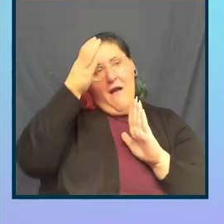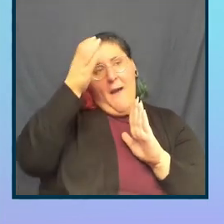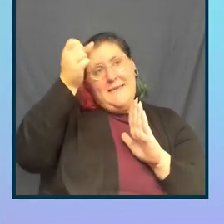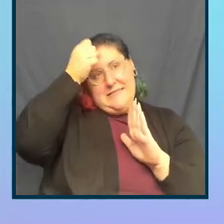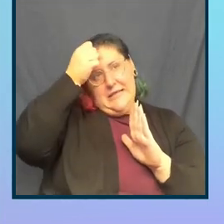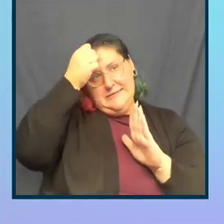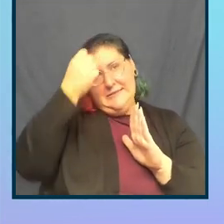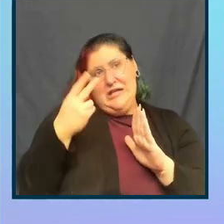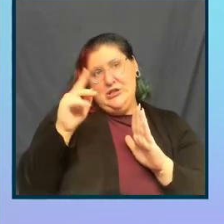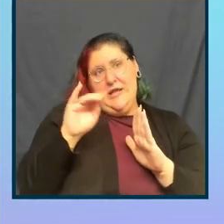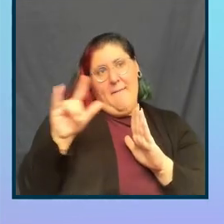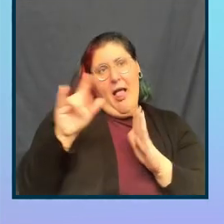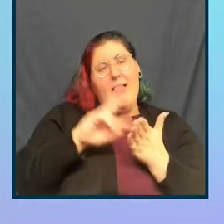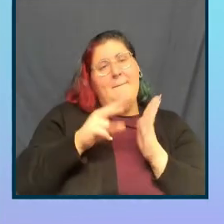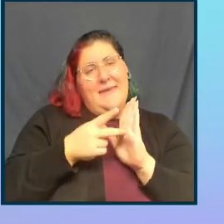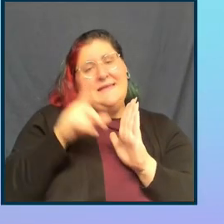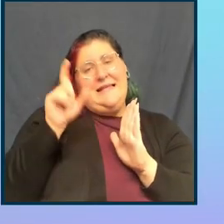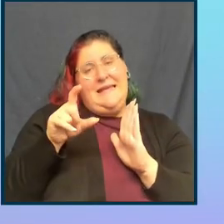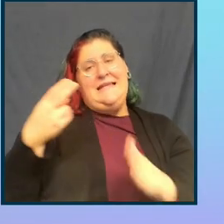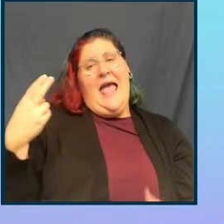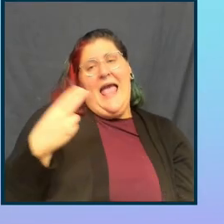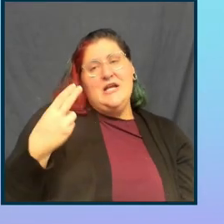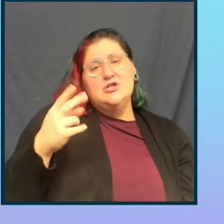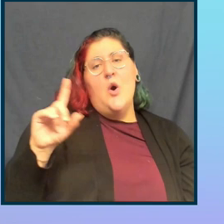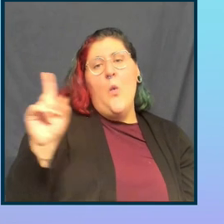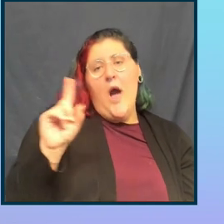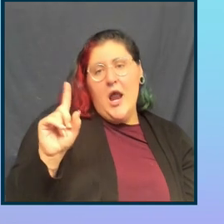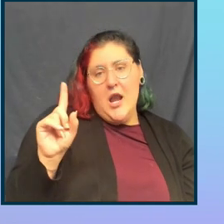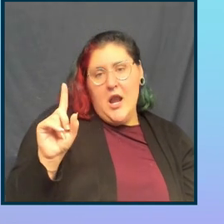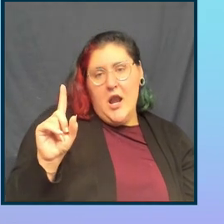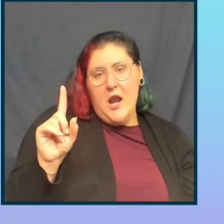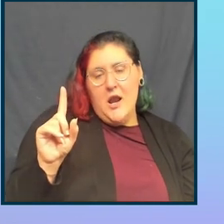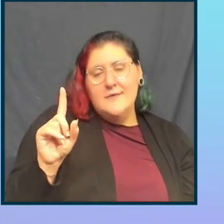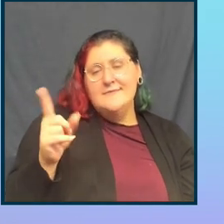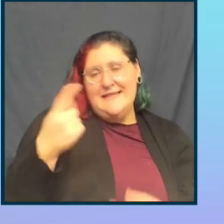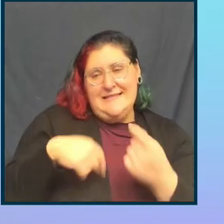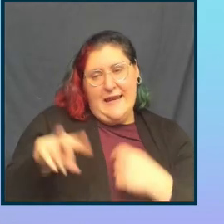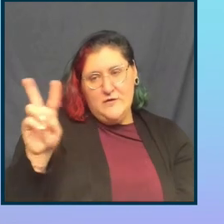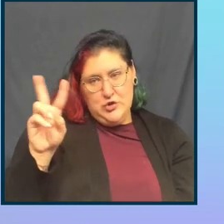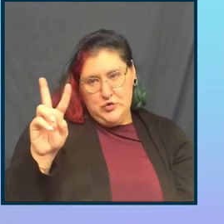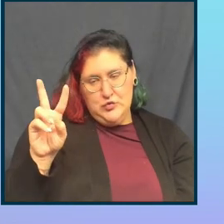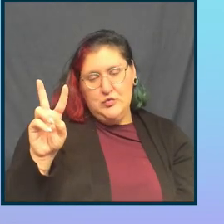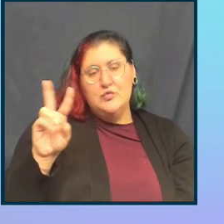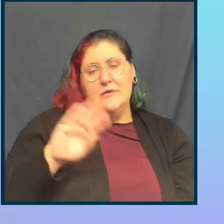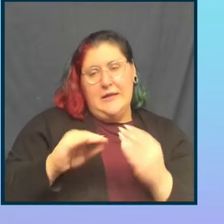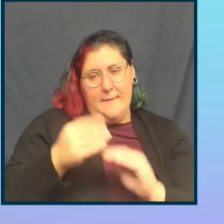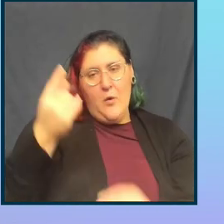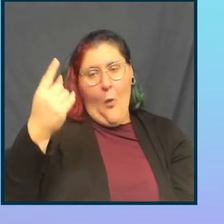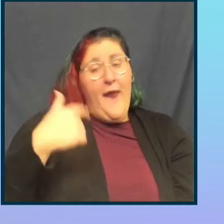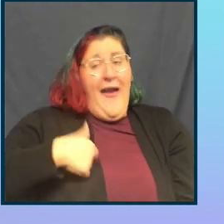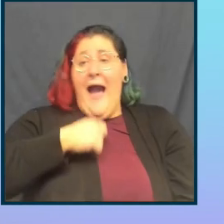HTML would imply that it needs an H1. So I am not an expert in this very